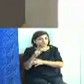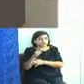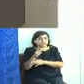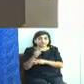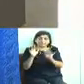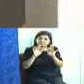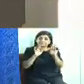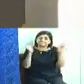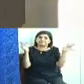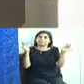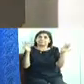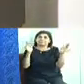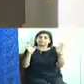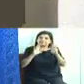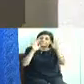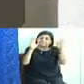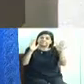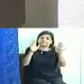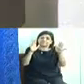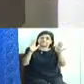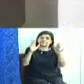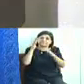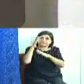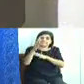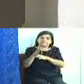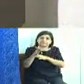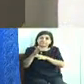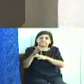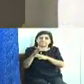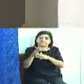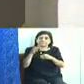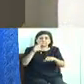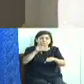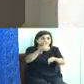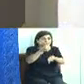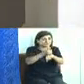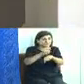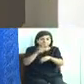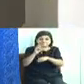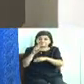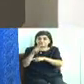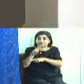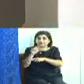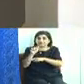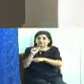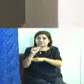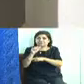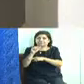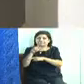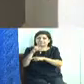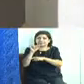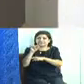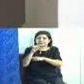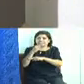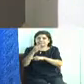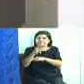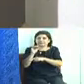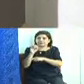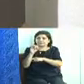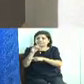by planting Reverend A. Keith Mazingo in the good earth, in the holy